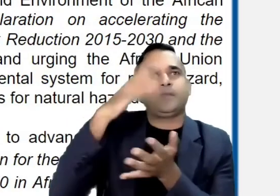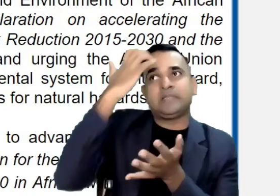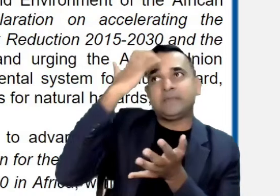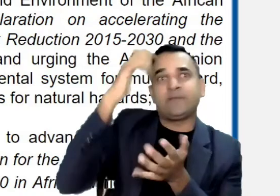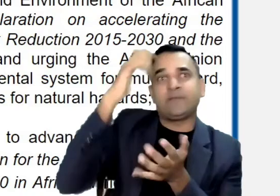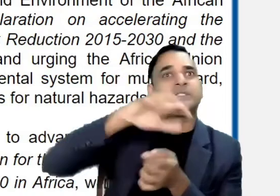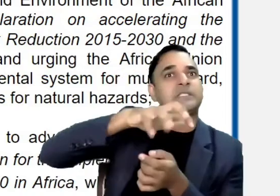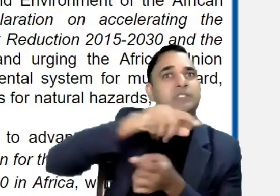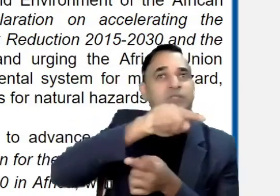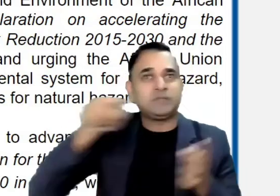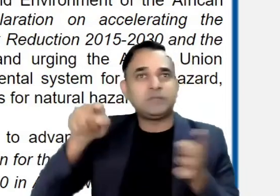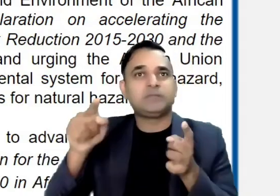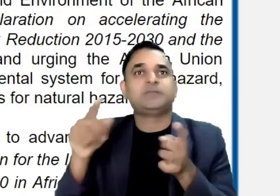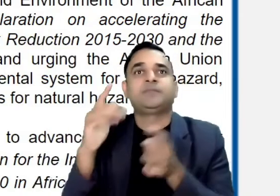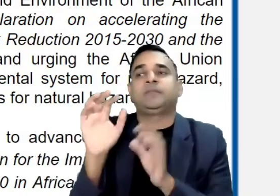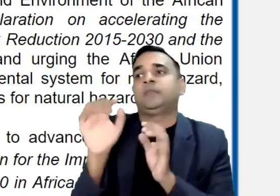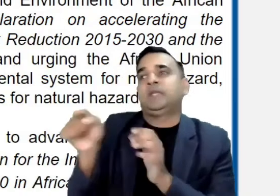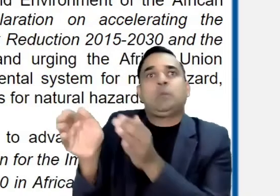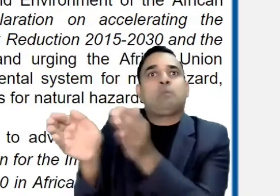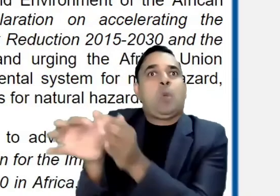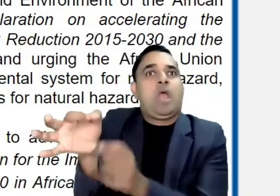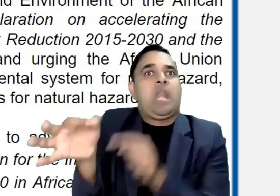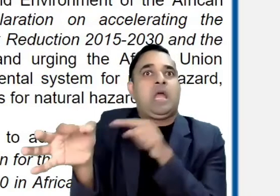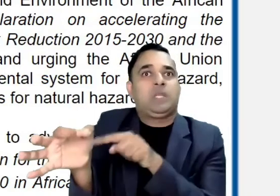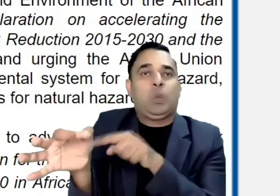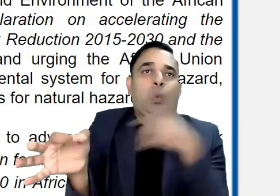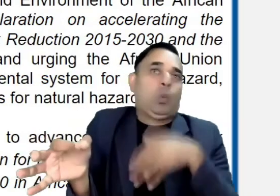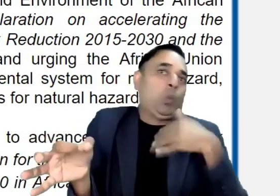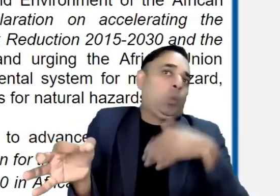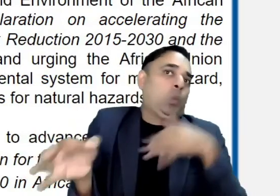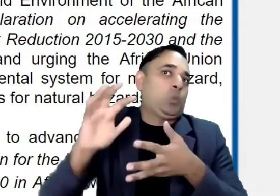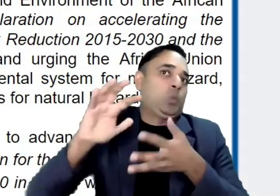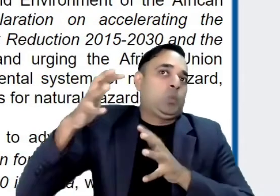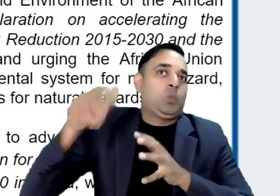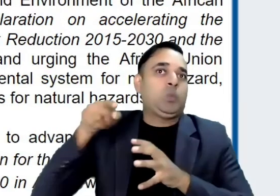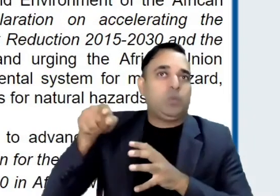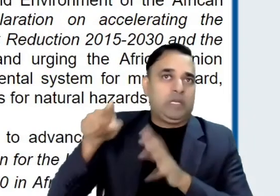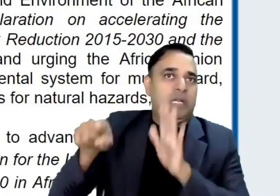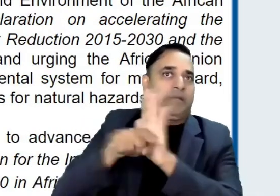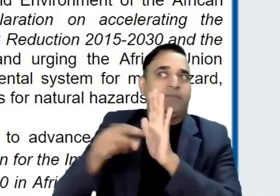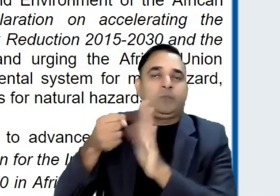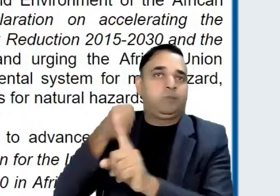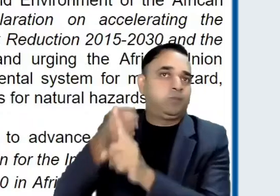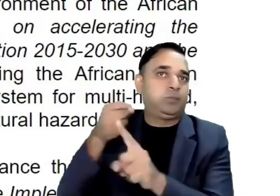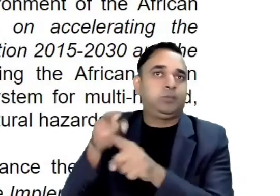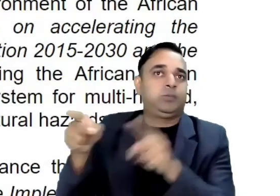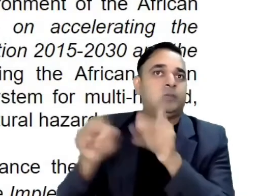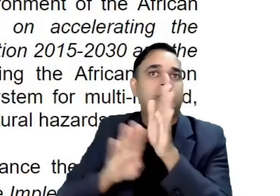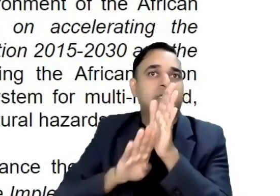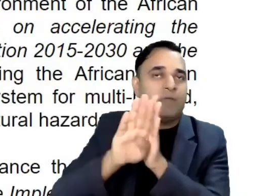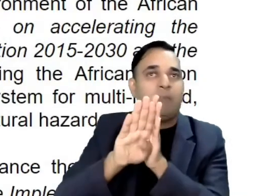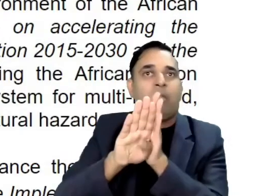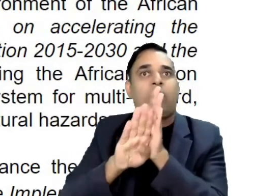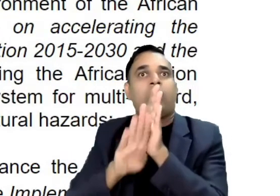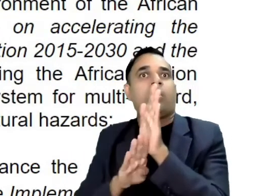endorsing the program of action for the implementation of the Sendai Framework for Disaster Risk Reduction 2015 to 2030 in Africa, that is